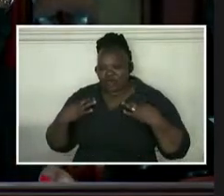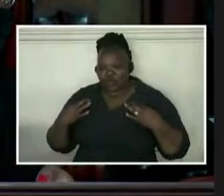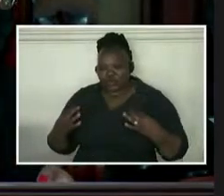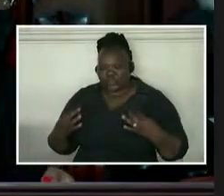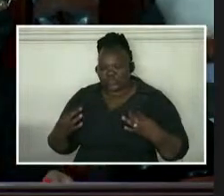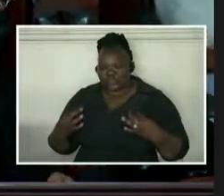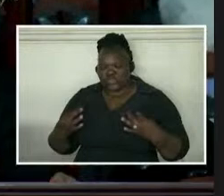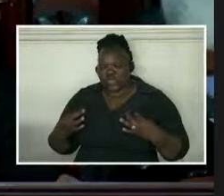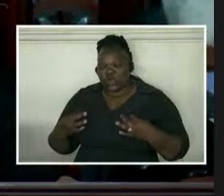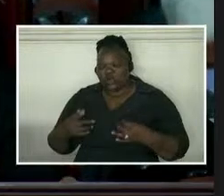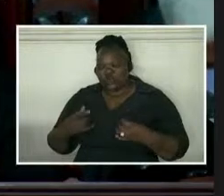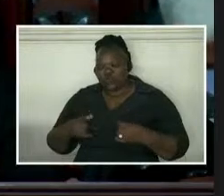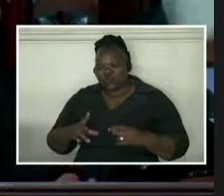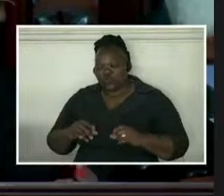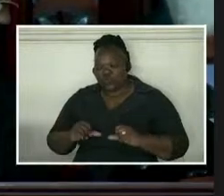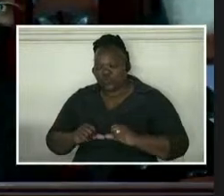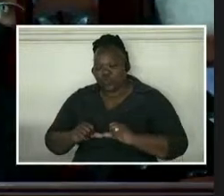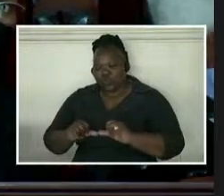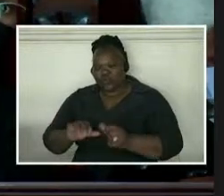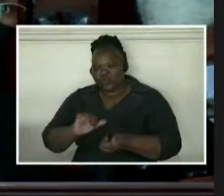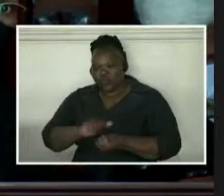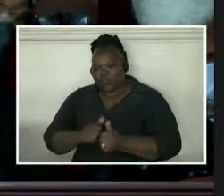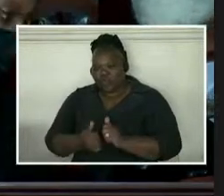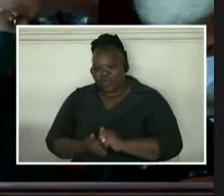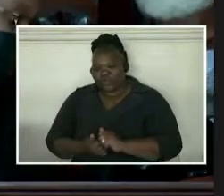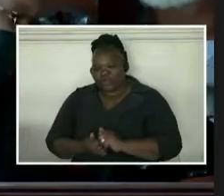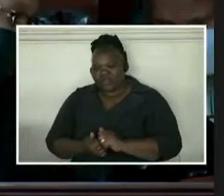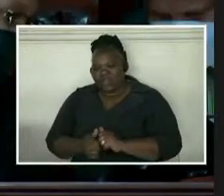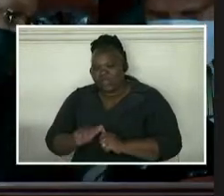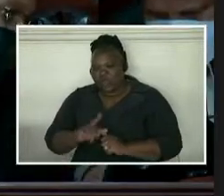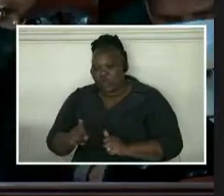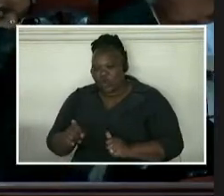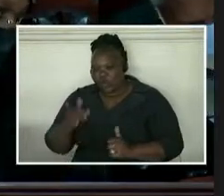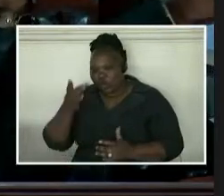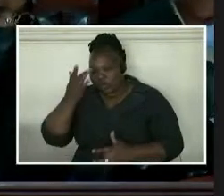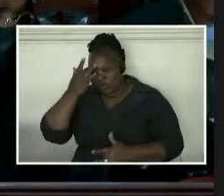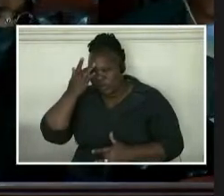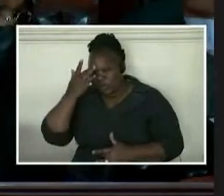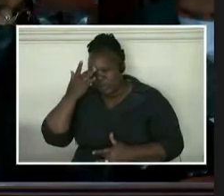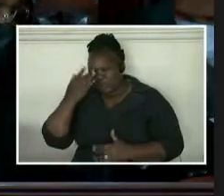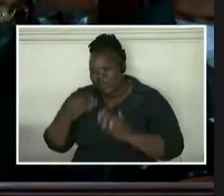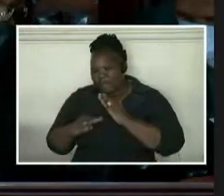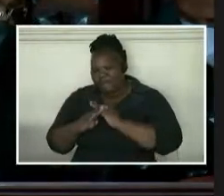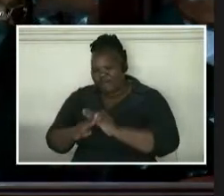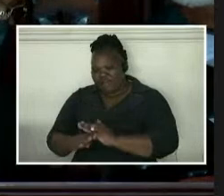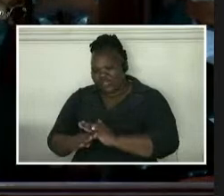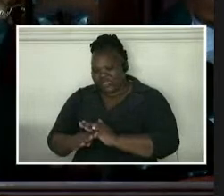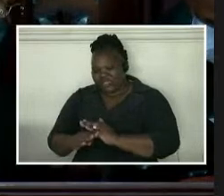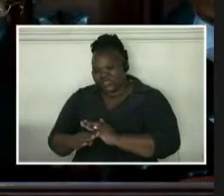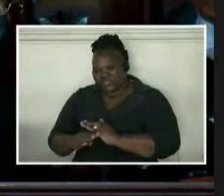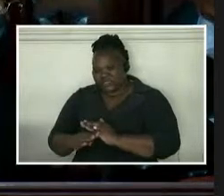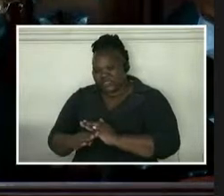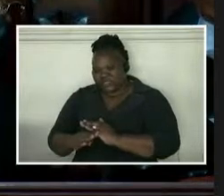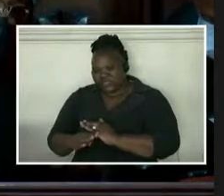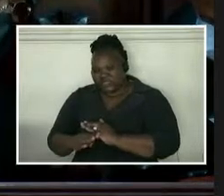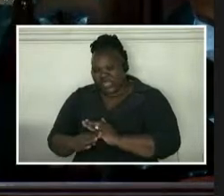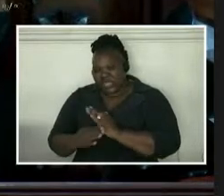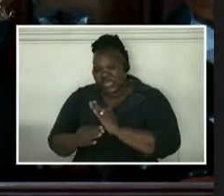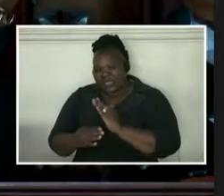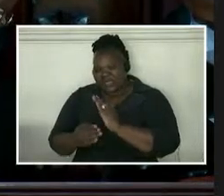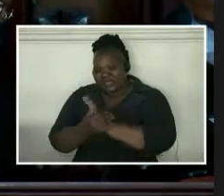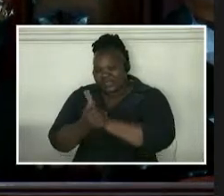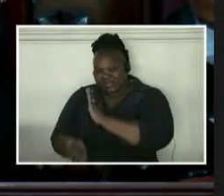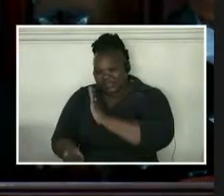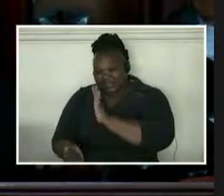sport activities many illnesses can be prevented and talents are